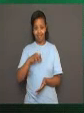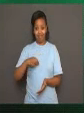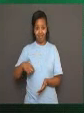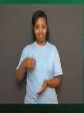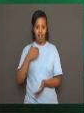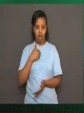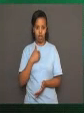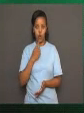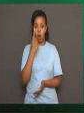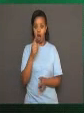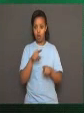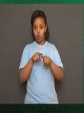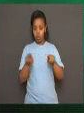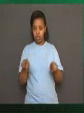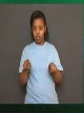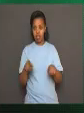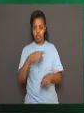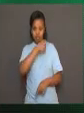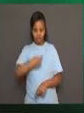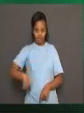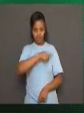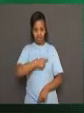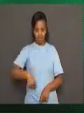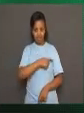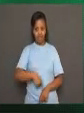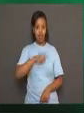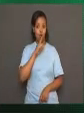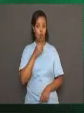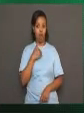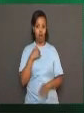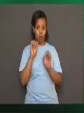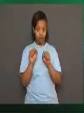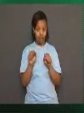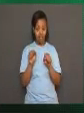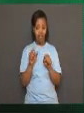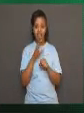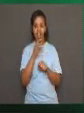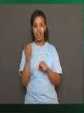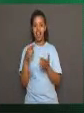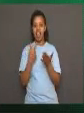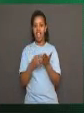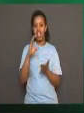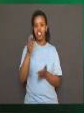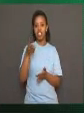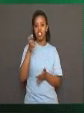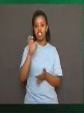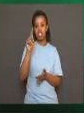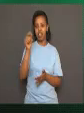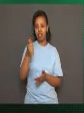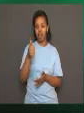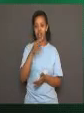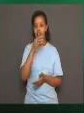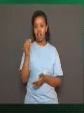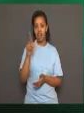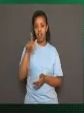while 1 has stripes. You should have put the cheetah and the lynx